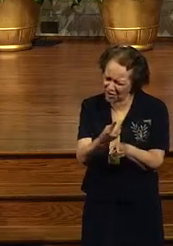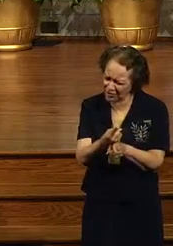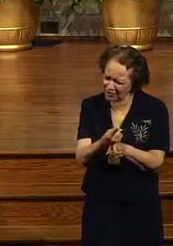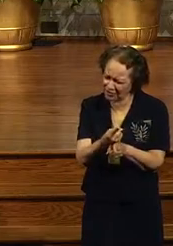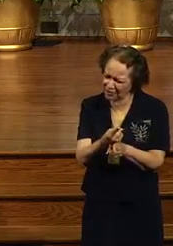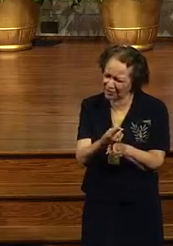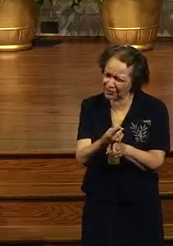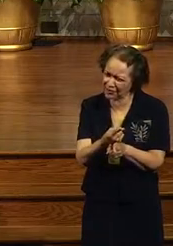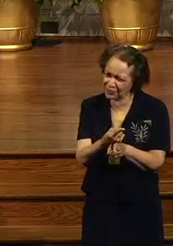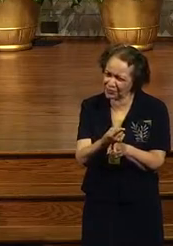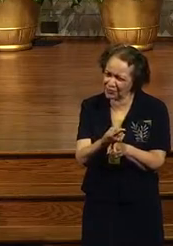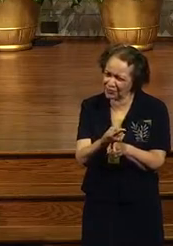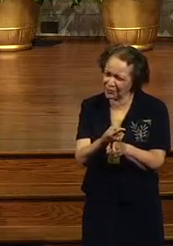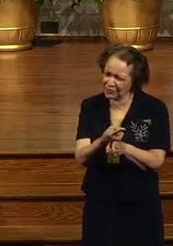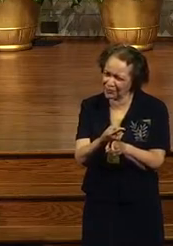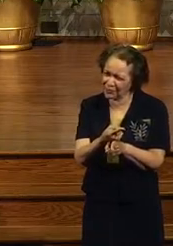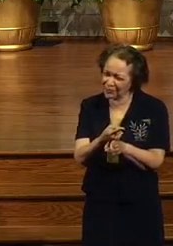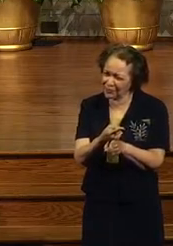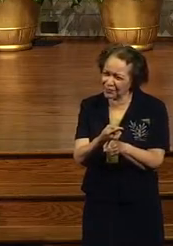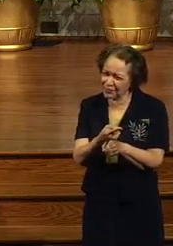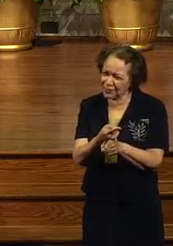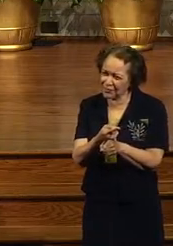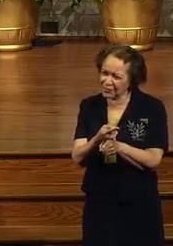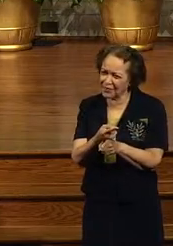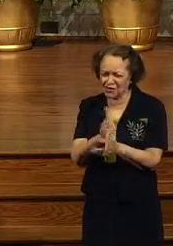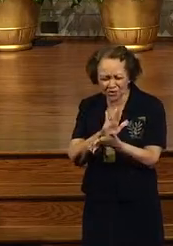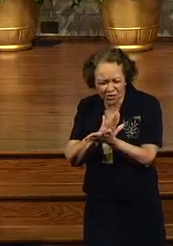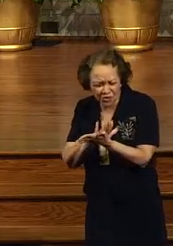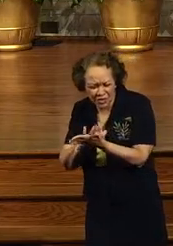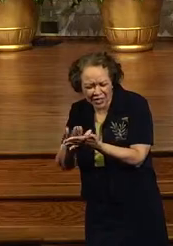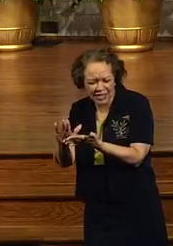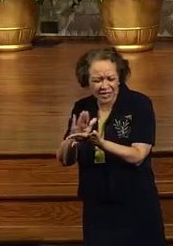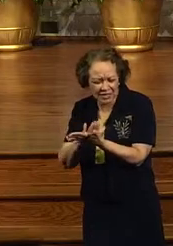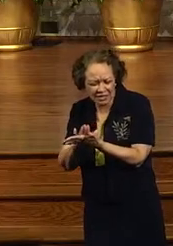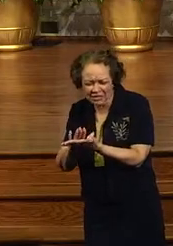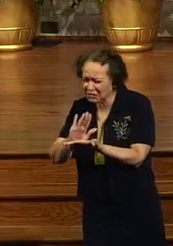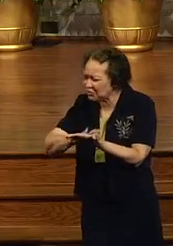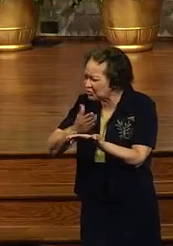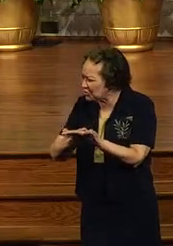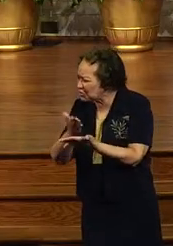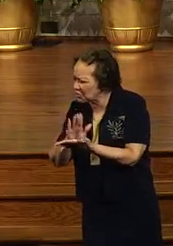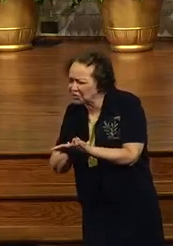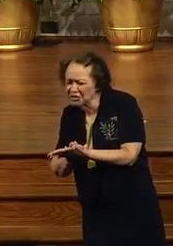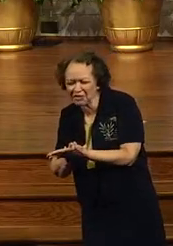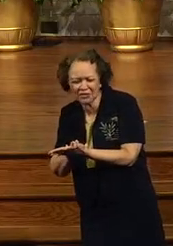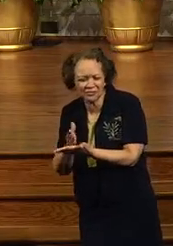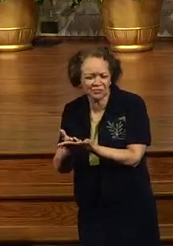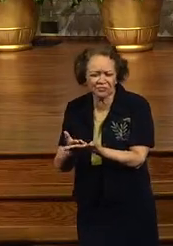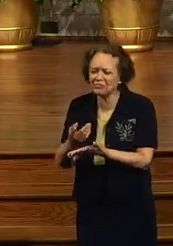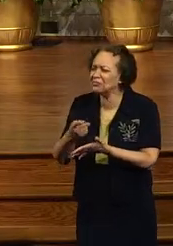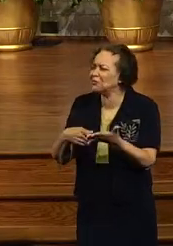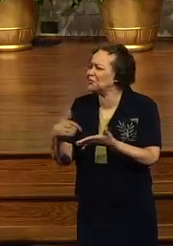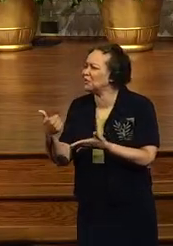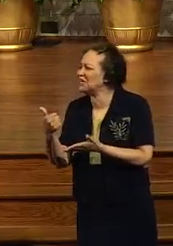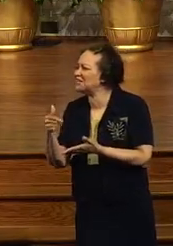cooking, the cleaning. What else? Help me, ladies.